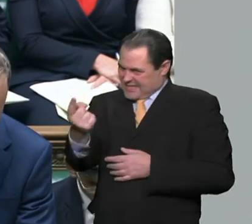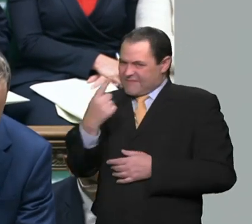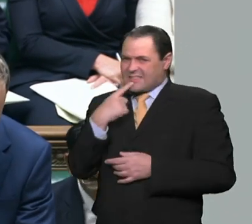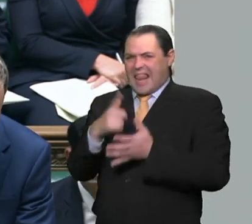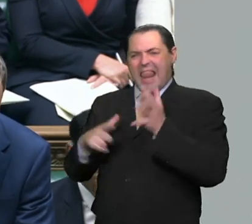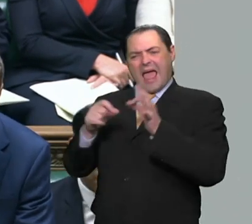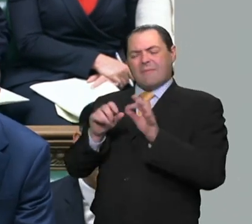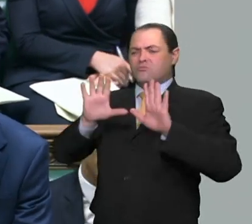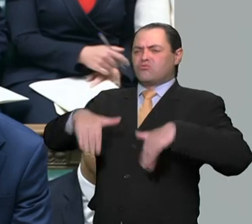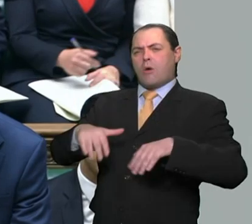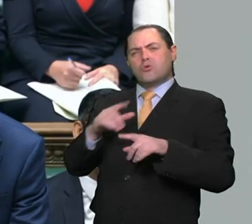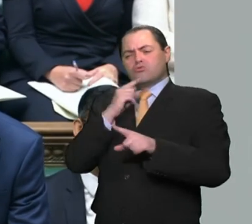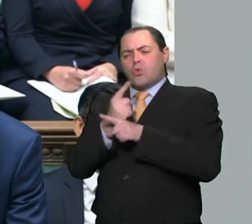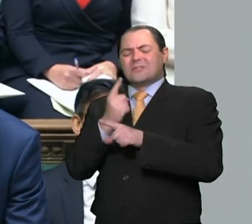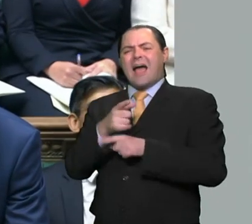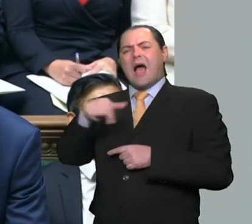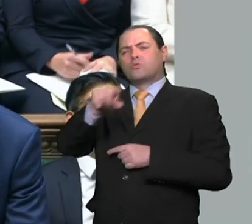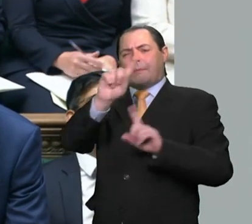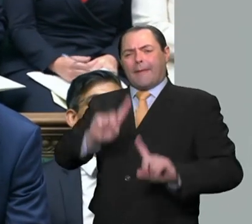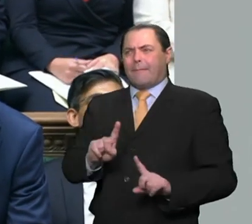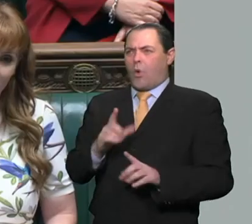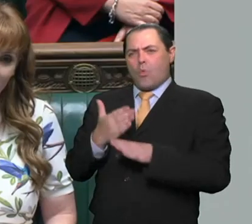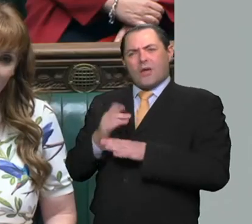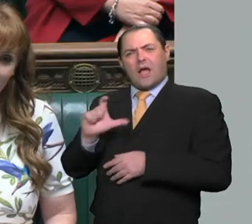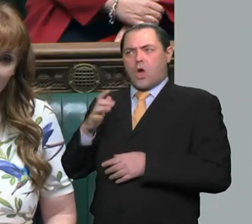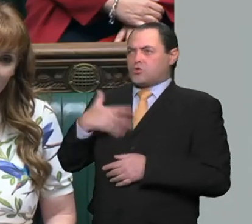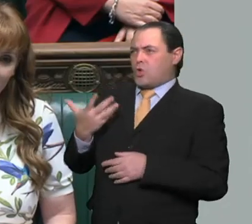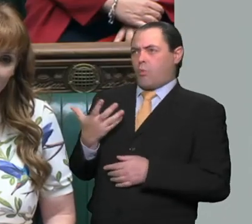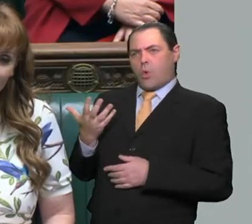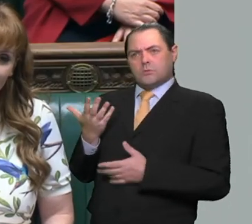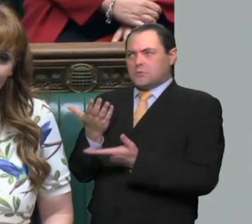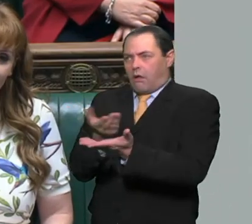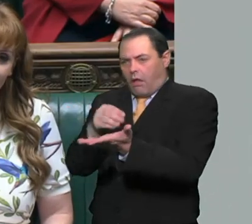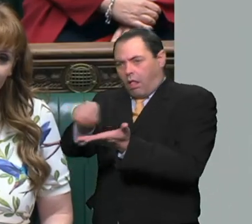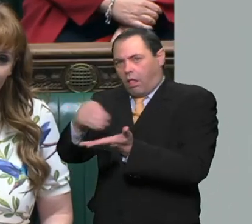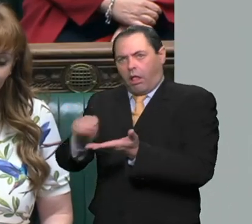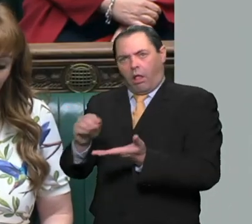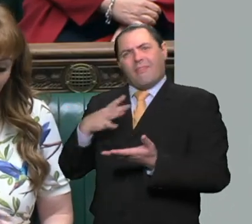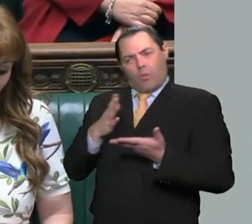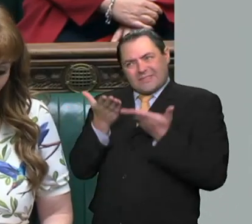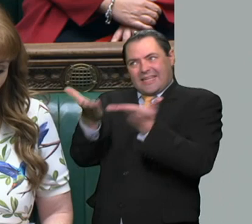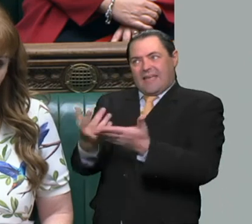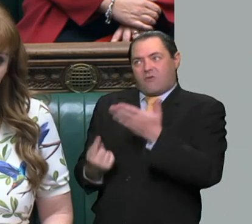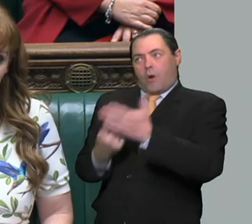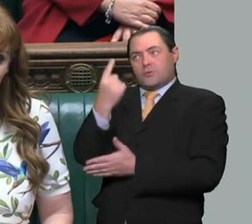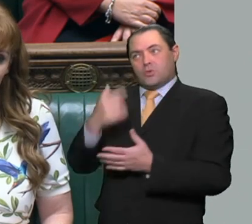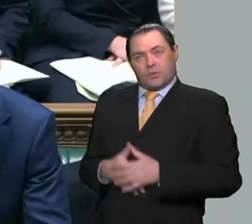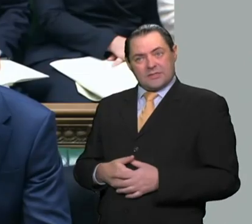talking down to people. Working class people don't want a handout, they want opportunities. They're getting those opportunities.